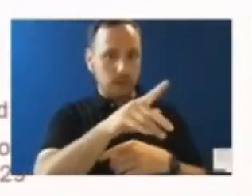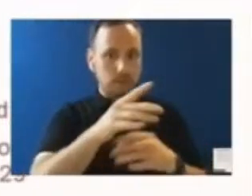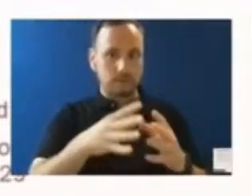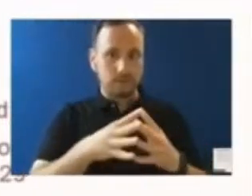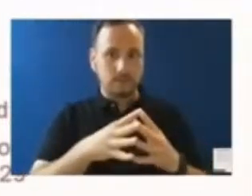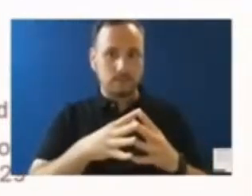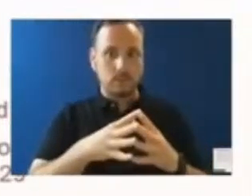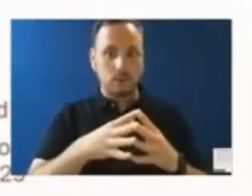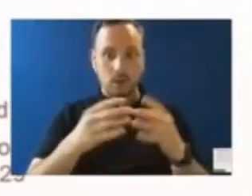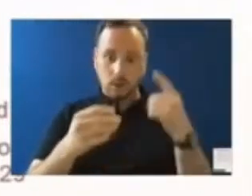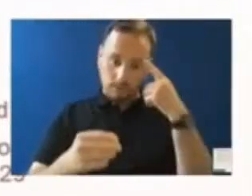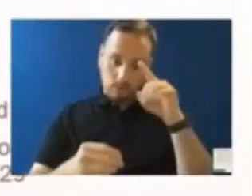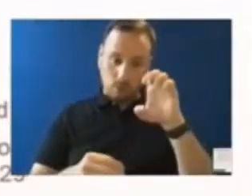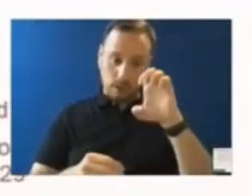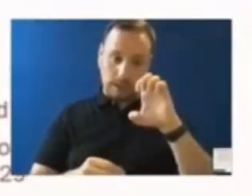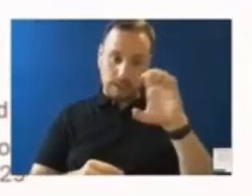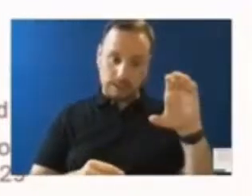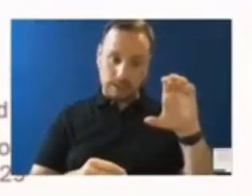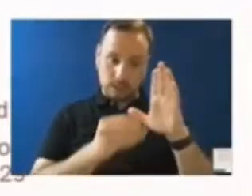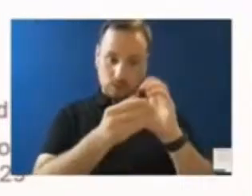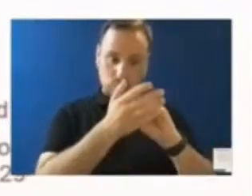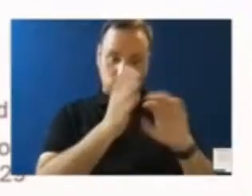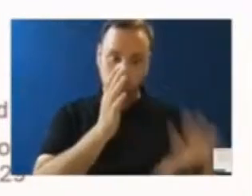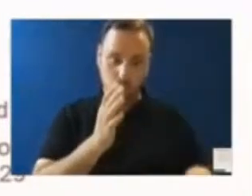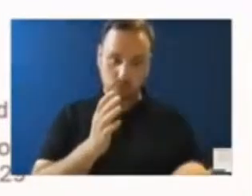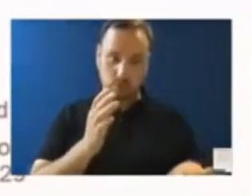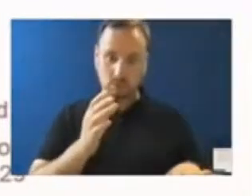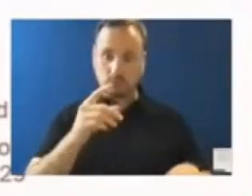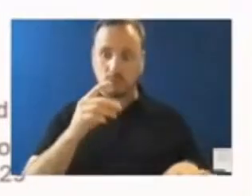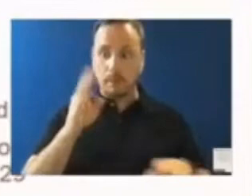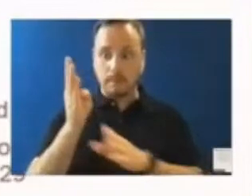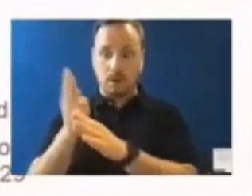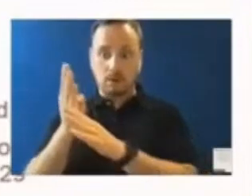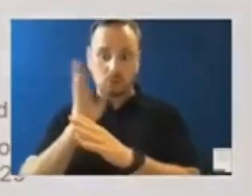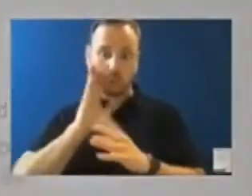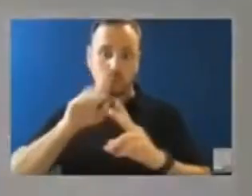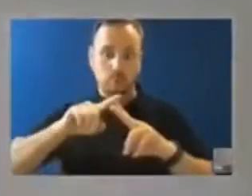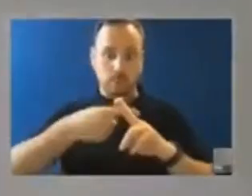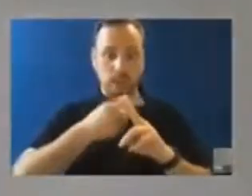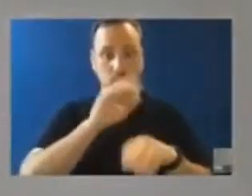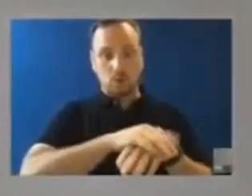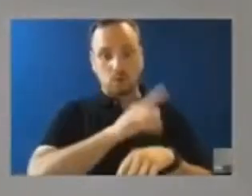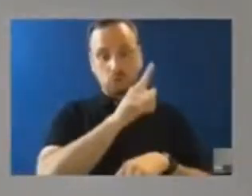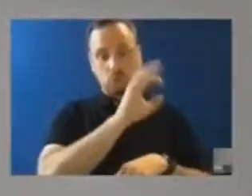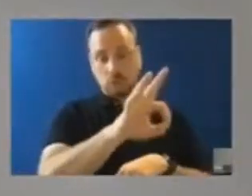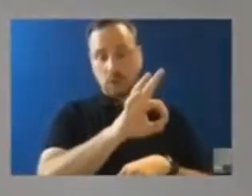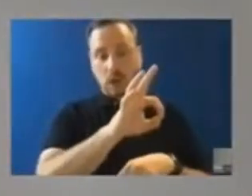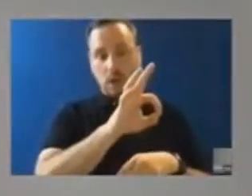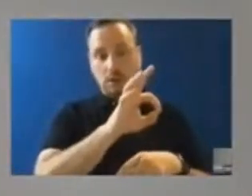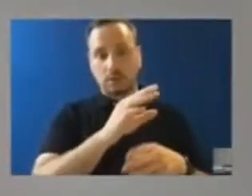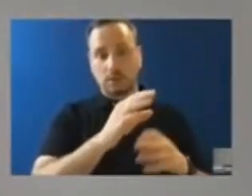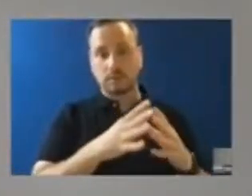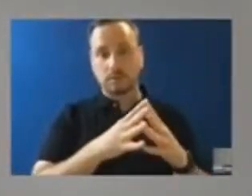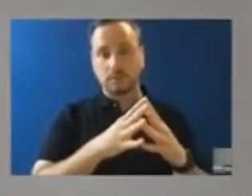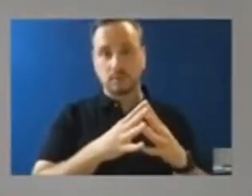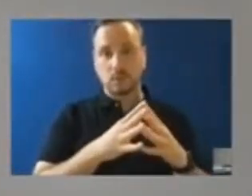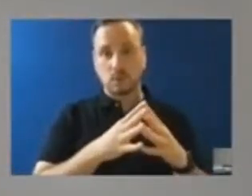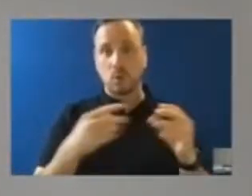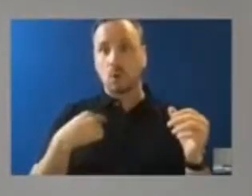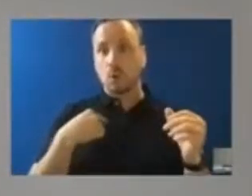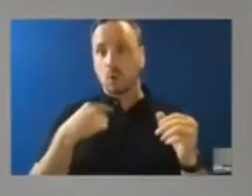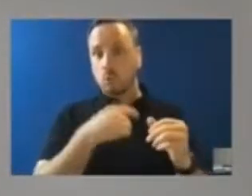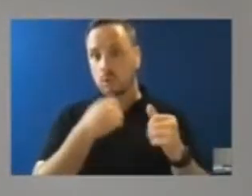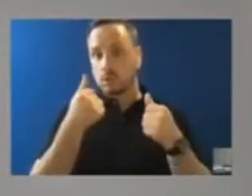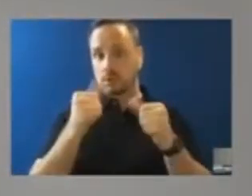September 29th, and then so on as each cohort is brought back. We are still under the 24 student per